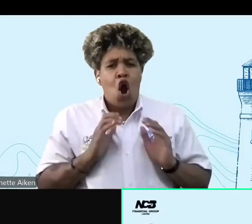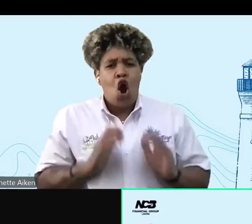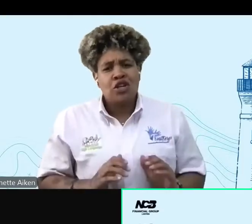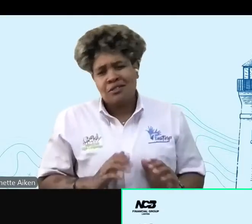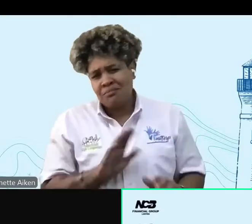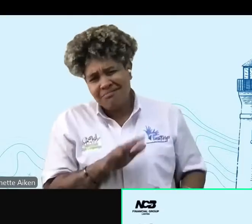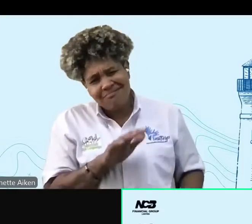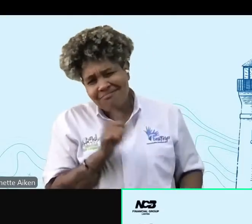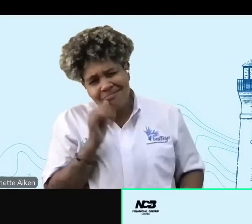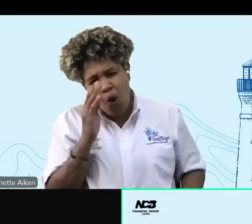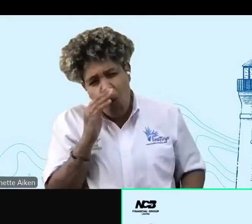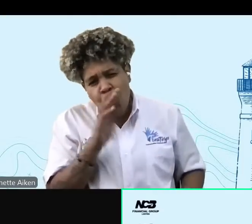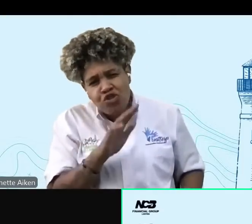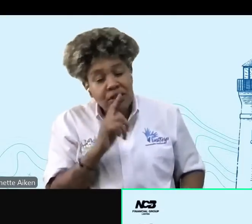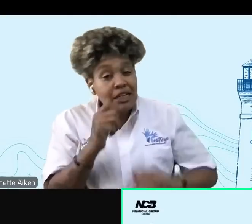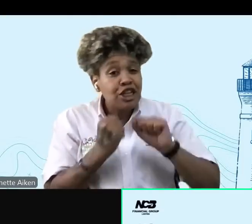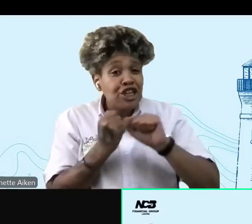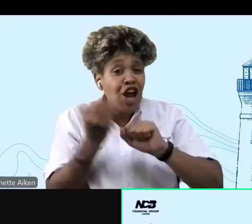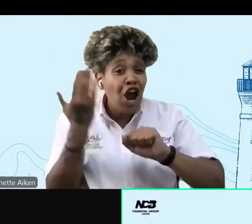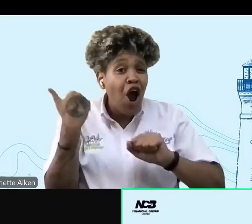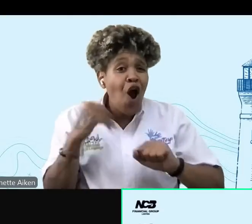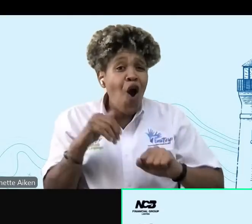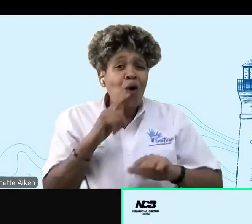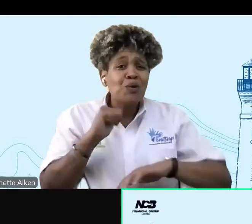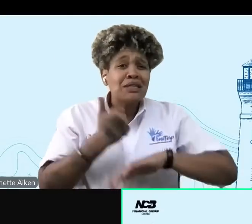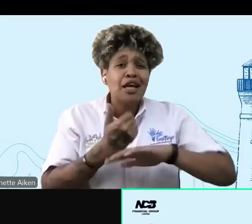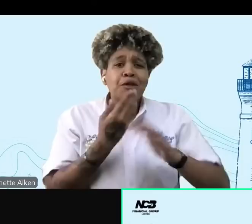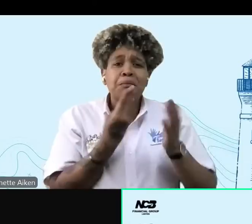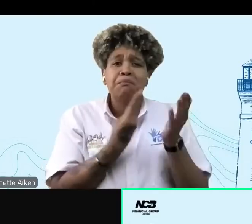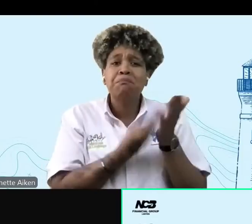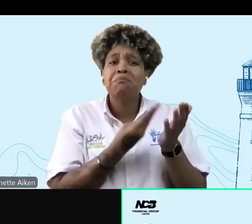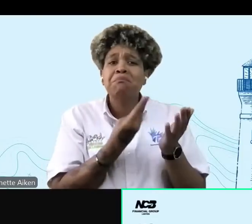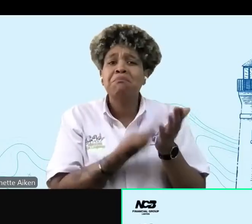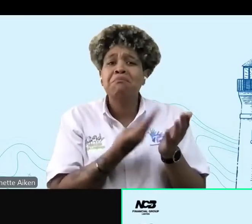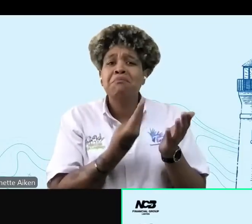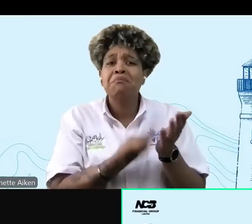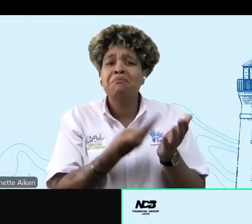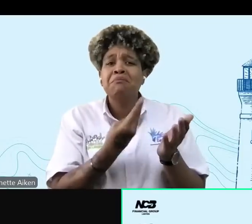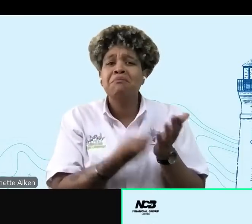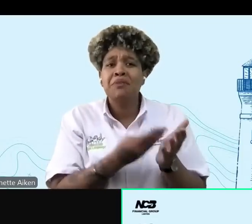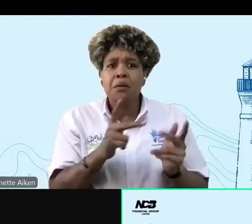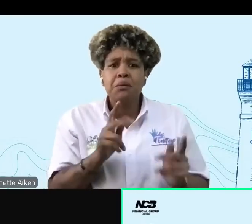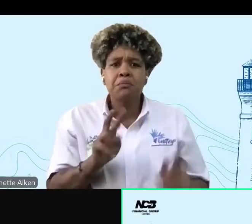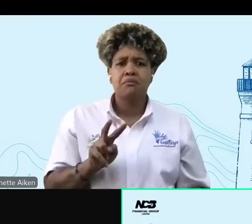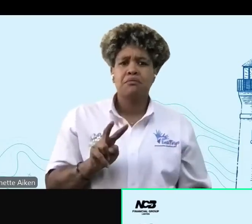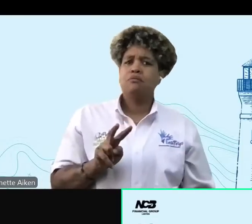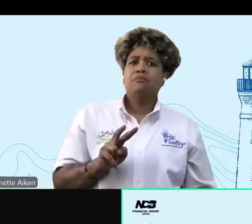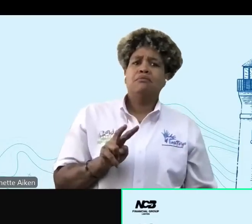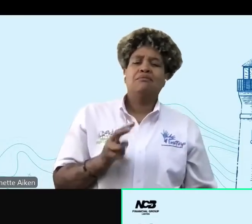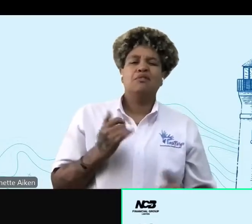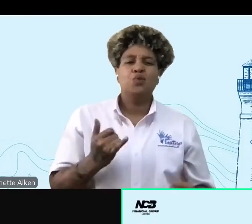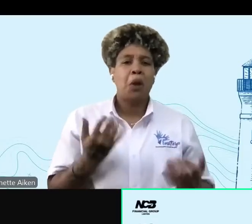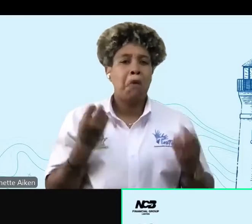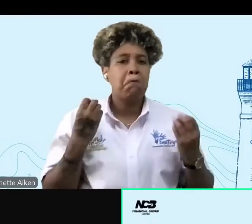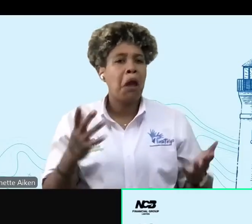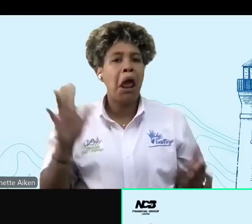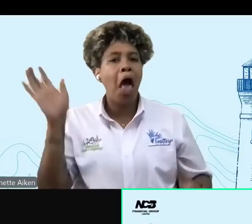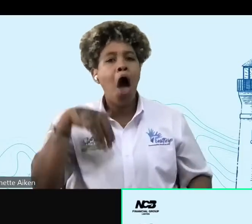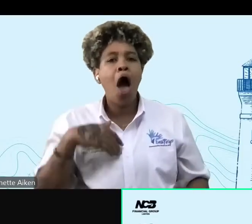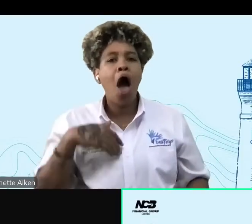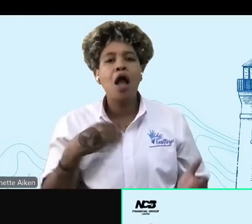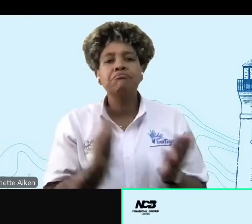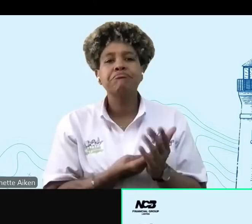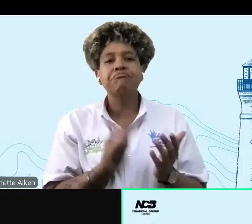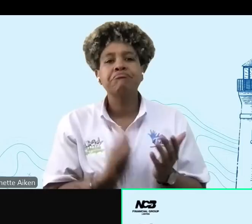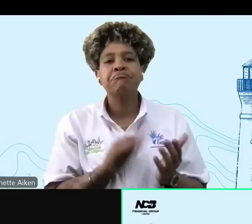said, years ago, we introduced contactless on point of sale machine, and we've been doing the education. Today, almost 30%